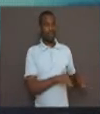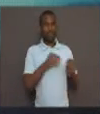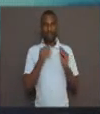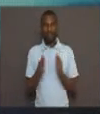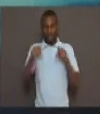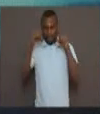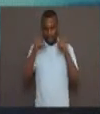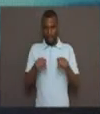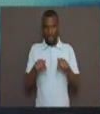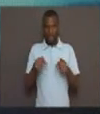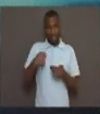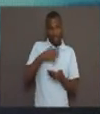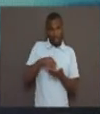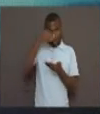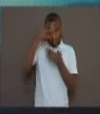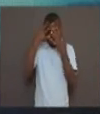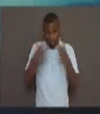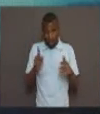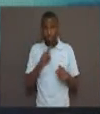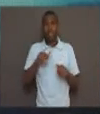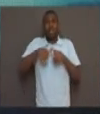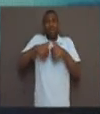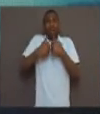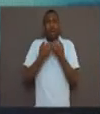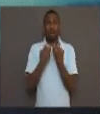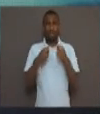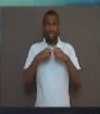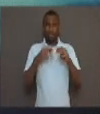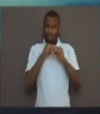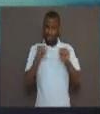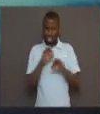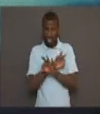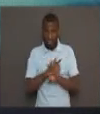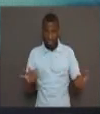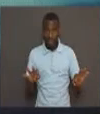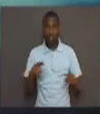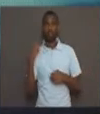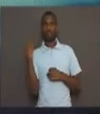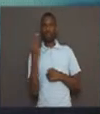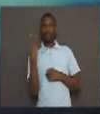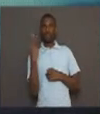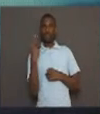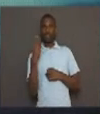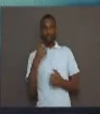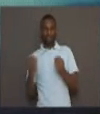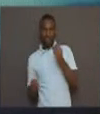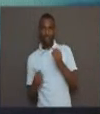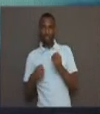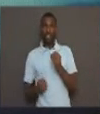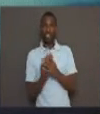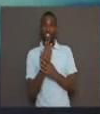Students, today we have learned how an electromagnetic field is used to